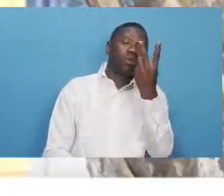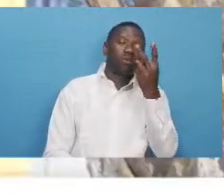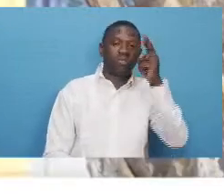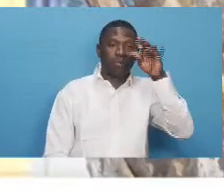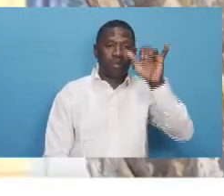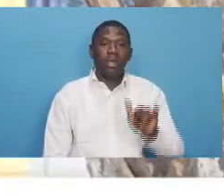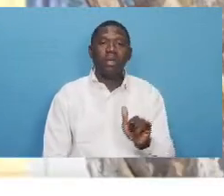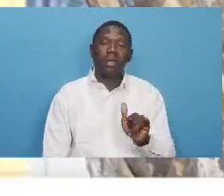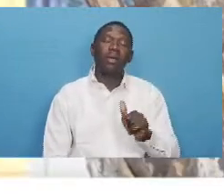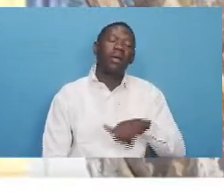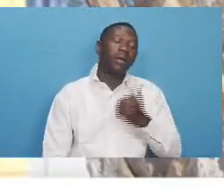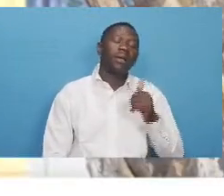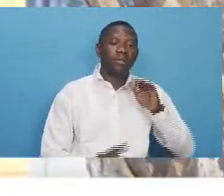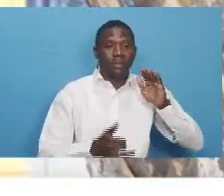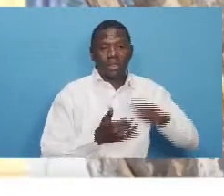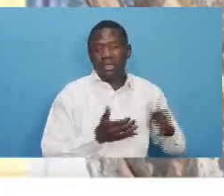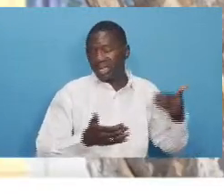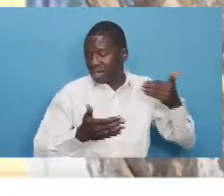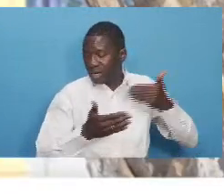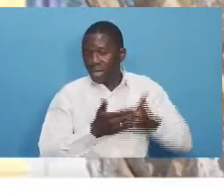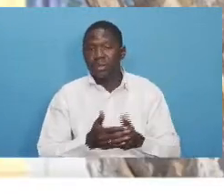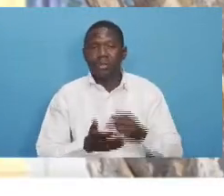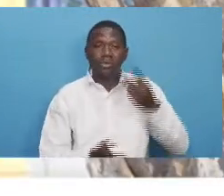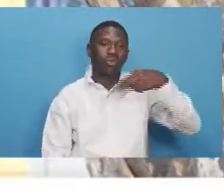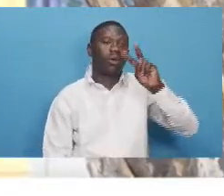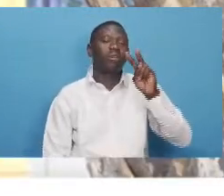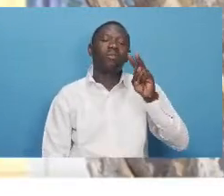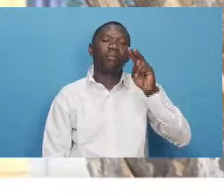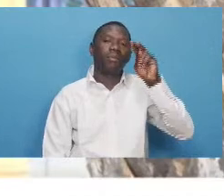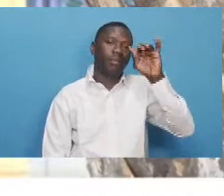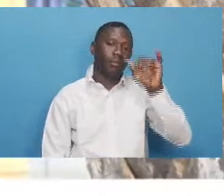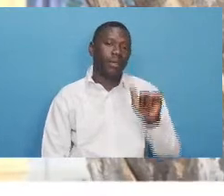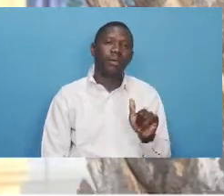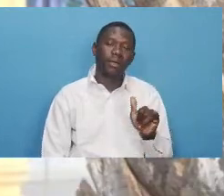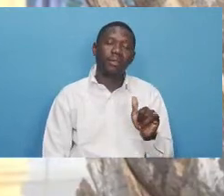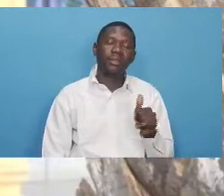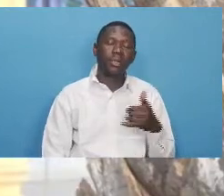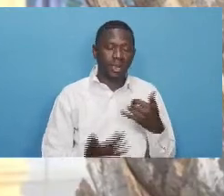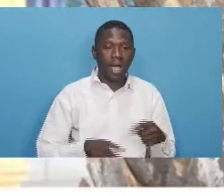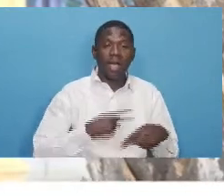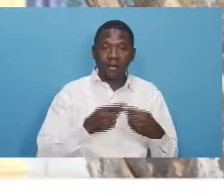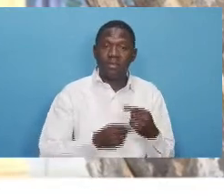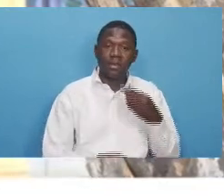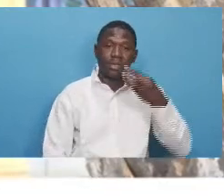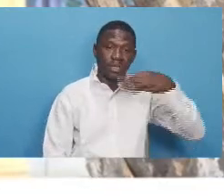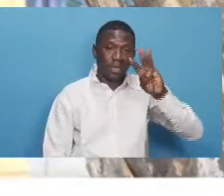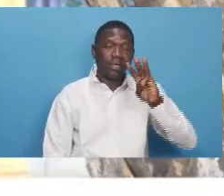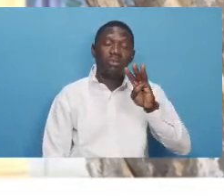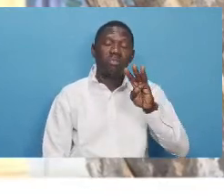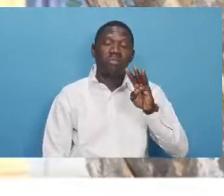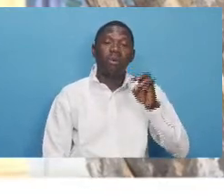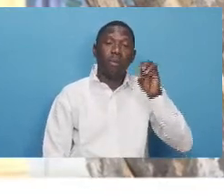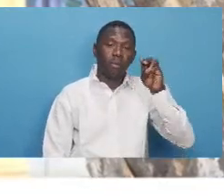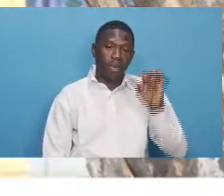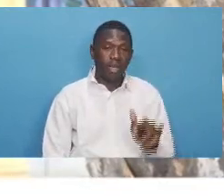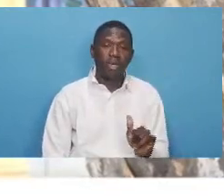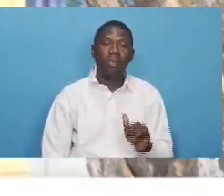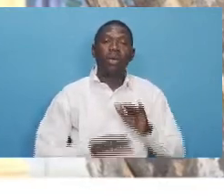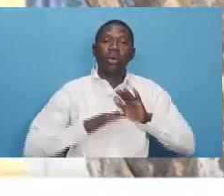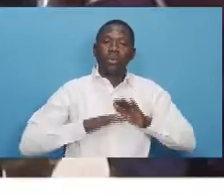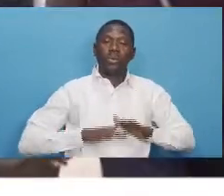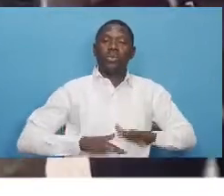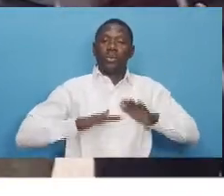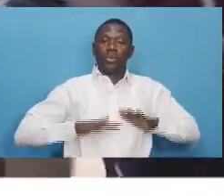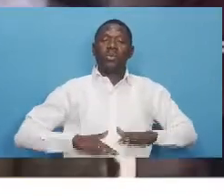May and would last till the 12th of May. Then the 13th of May would be a cooling off day. This is